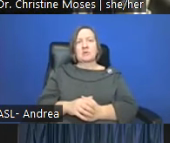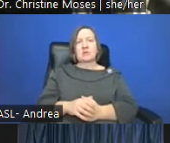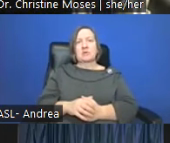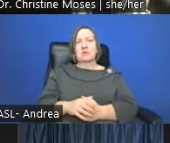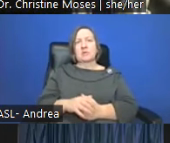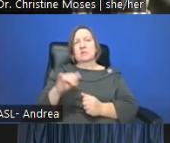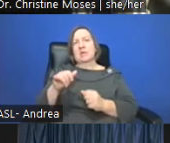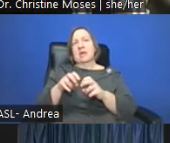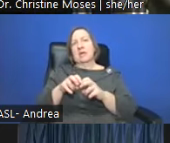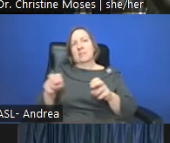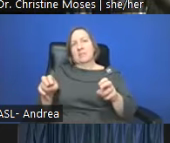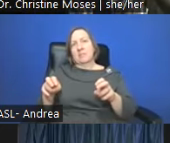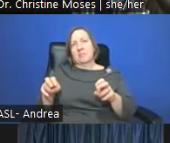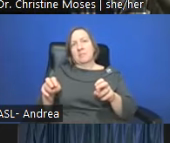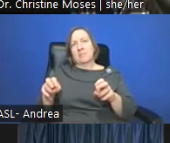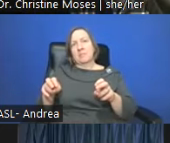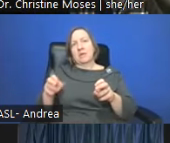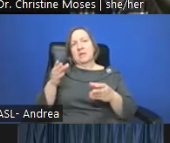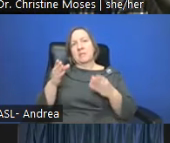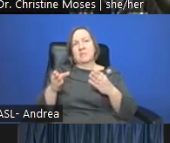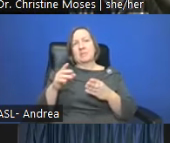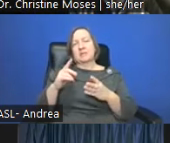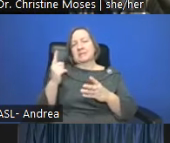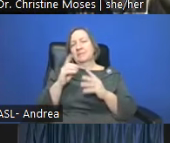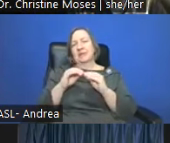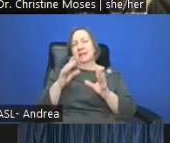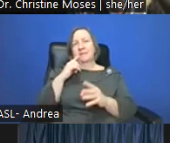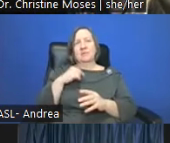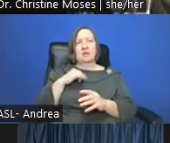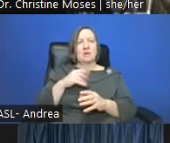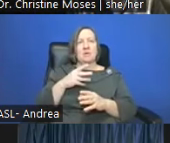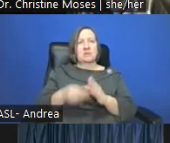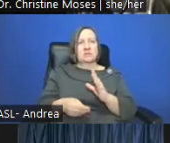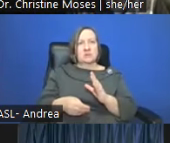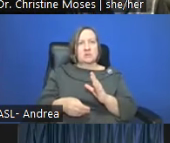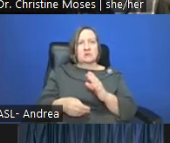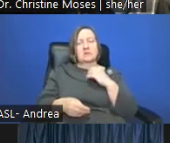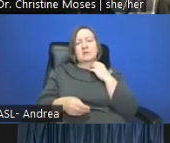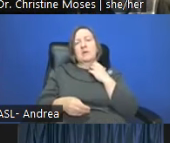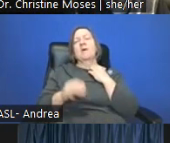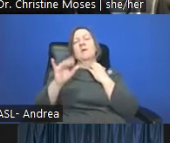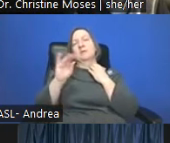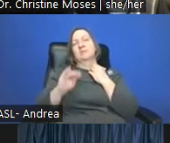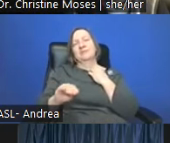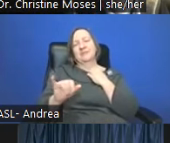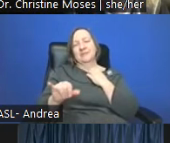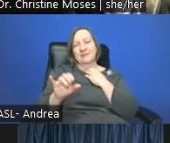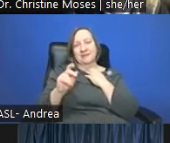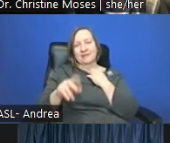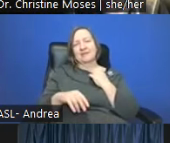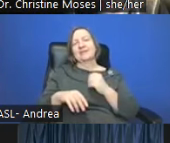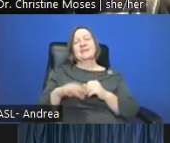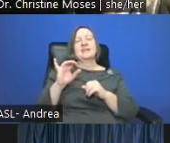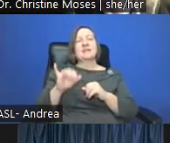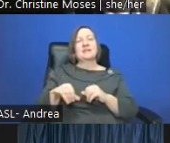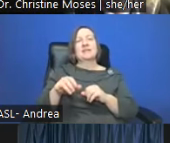So the panel may, this is maybe just something clarifying for me. Oh, it disappeared. There it is. Oh, yeah, there it is. The panel